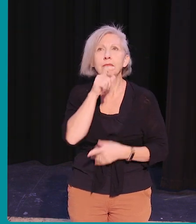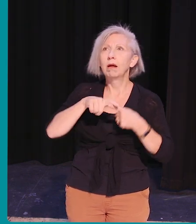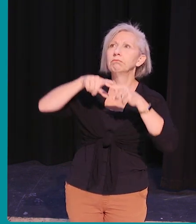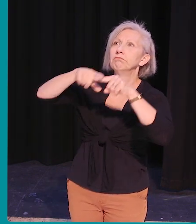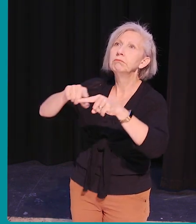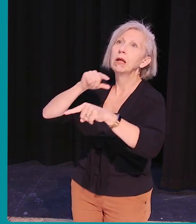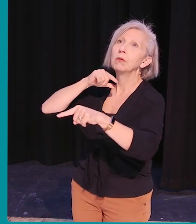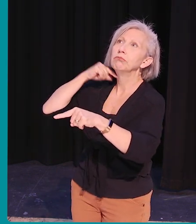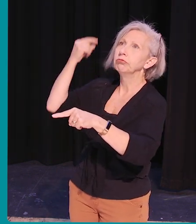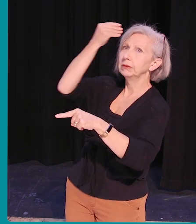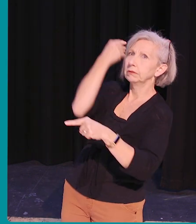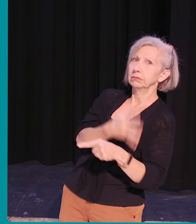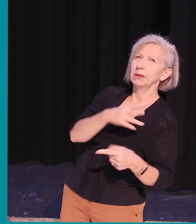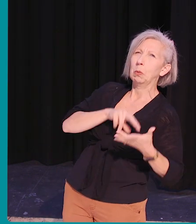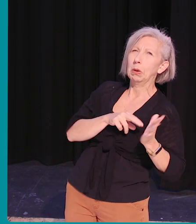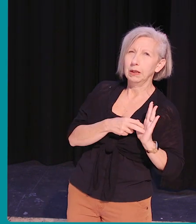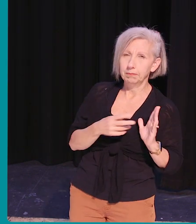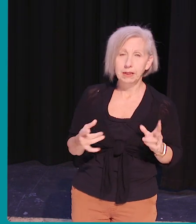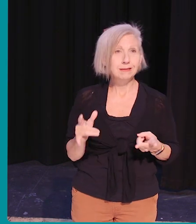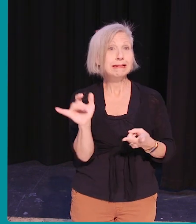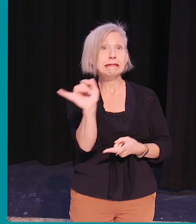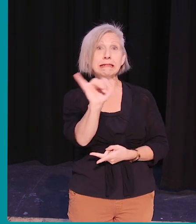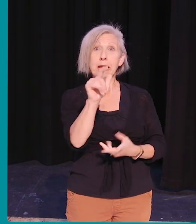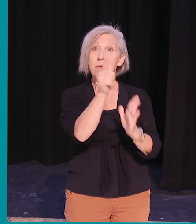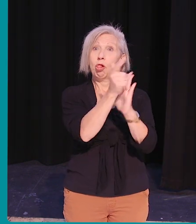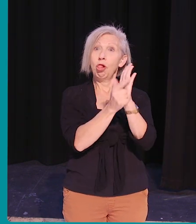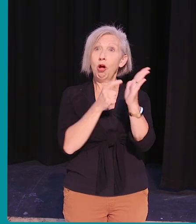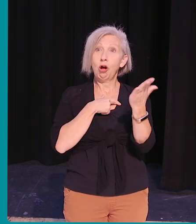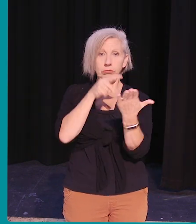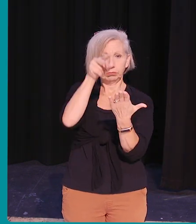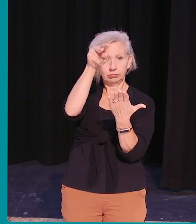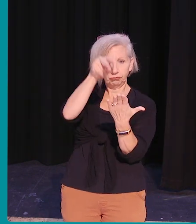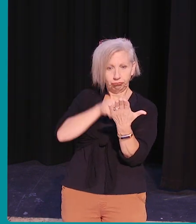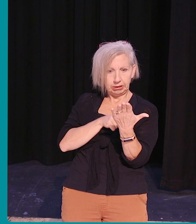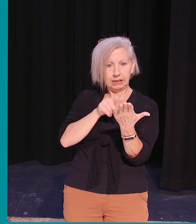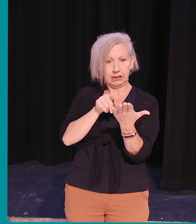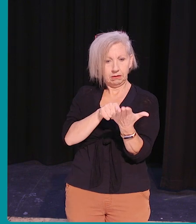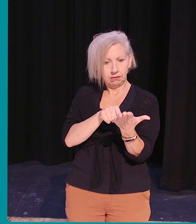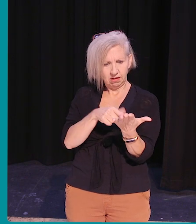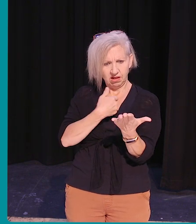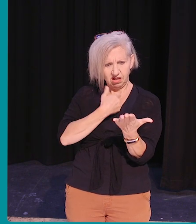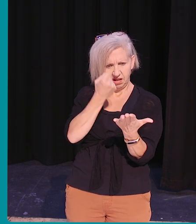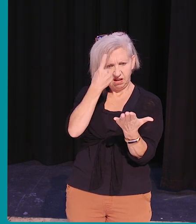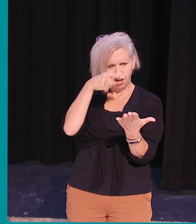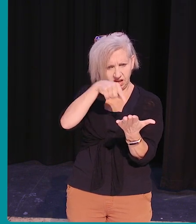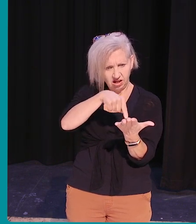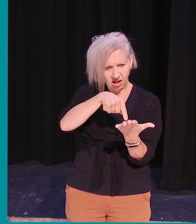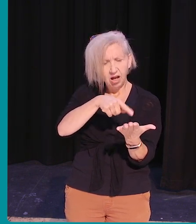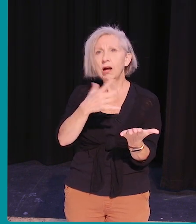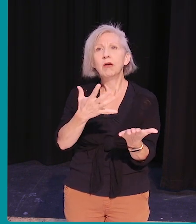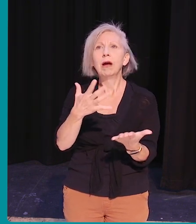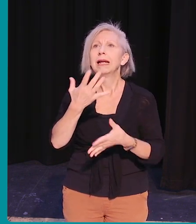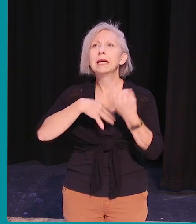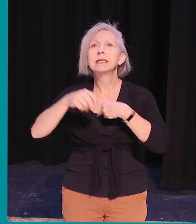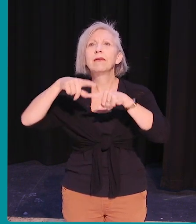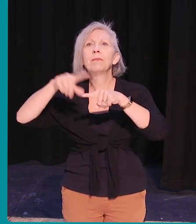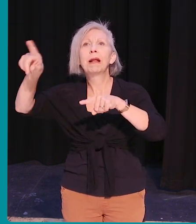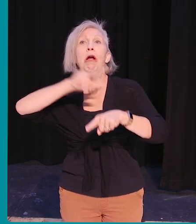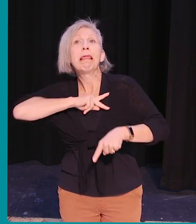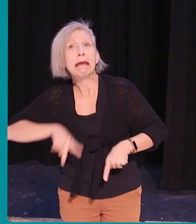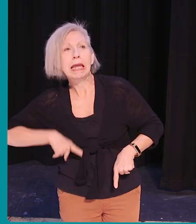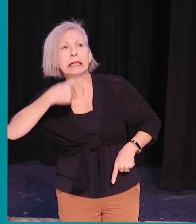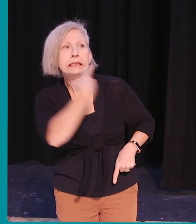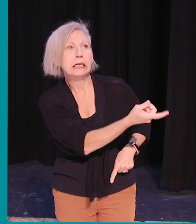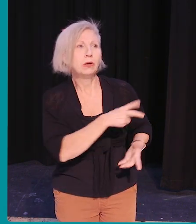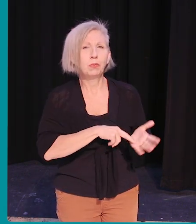messenger of the king. And that seems like a relatively small thing, like conceptually, but it like blew up Europe, right? Like it toppled governments, it